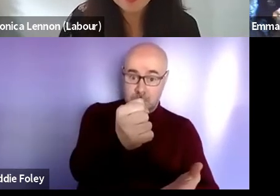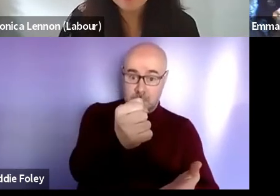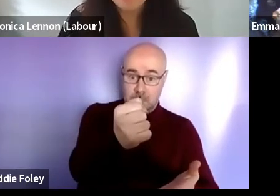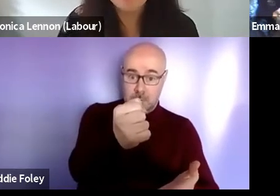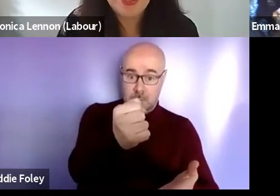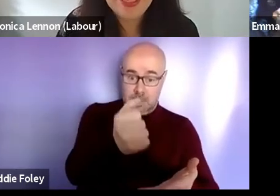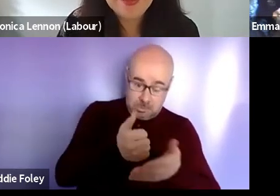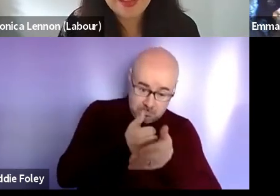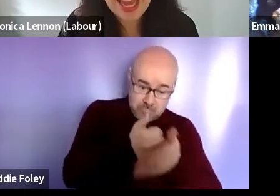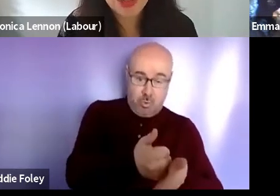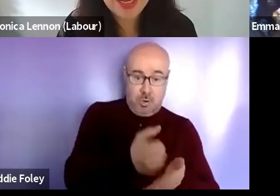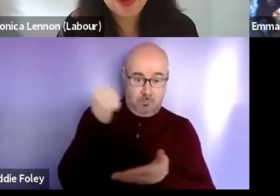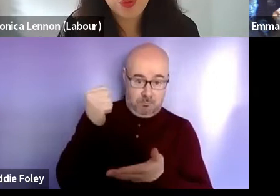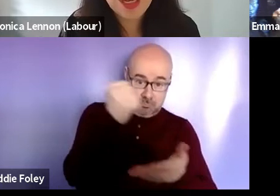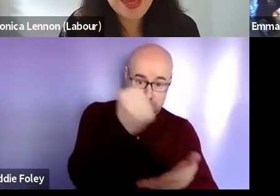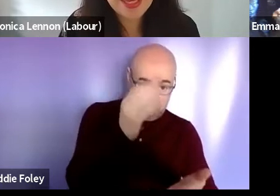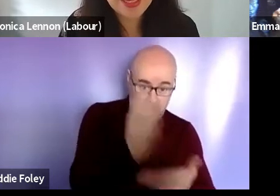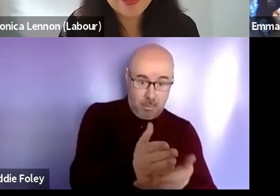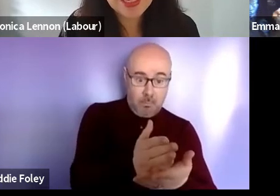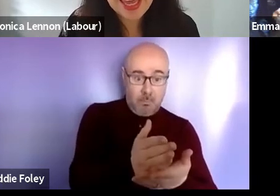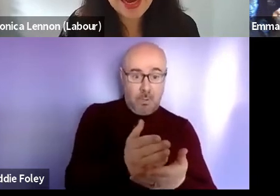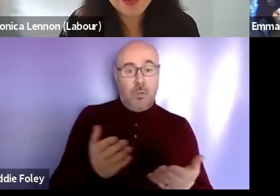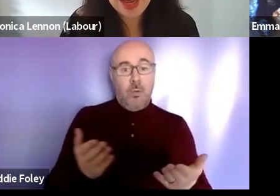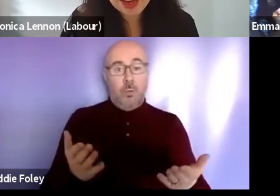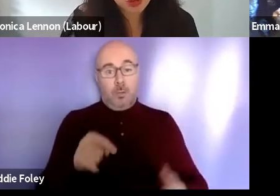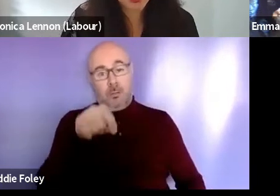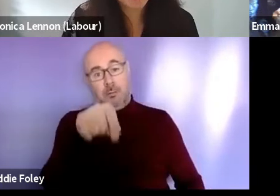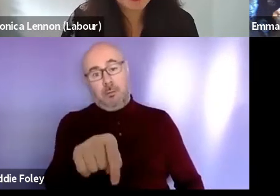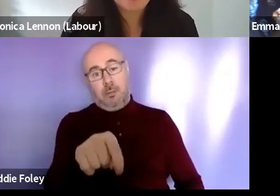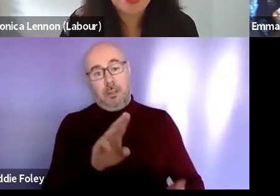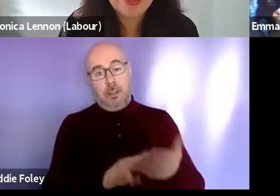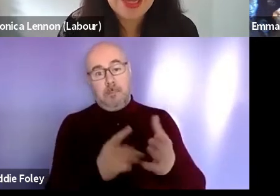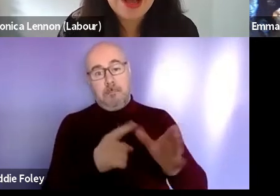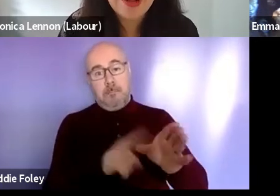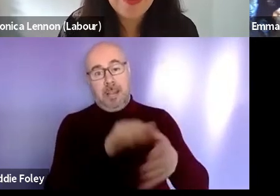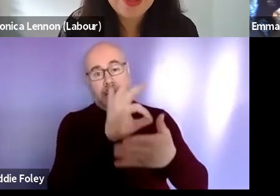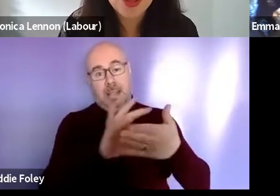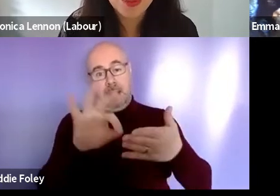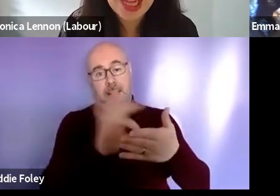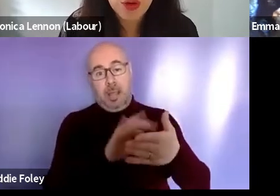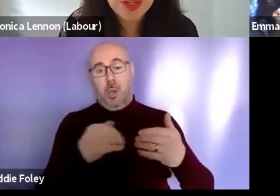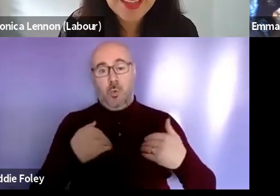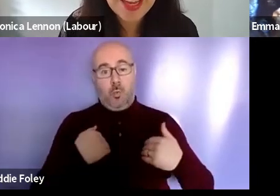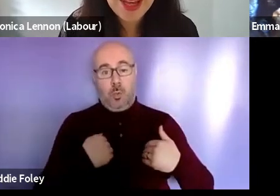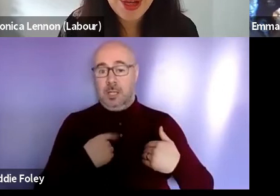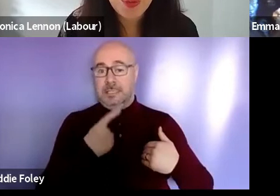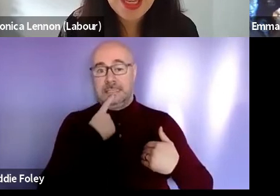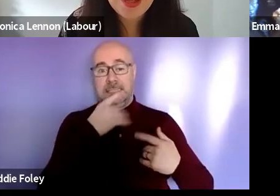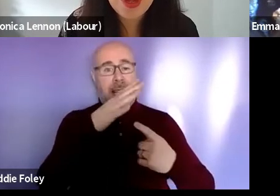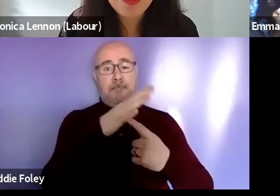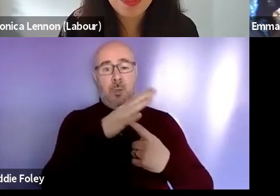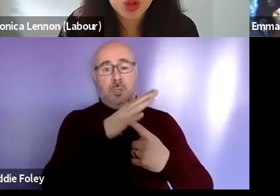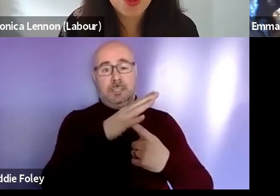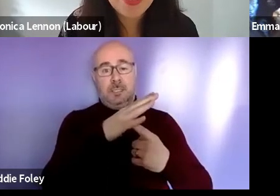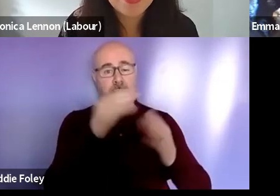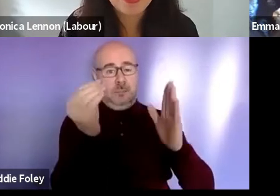support? Well, in this election, we're making care and social care a fundamental priority.